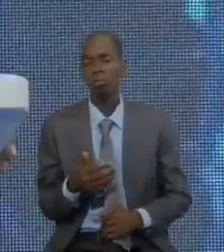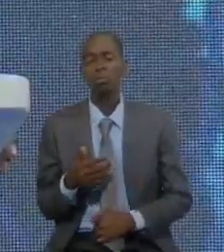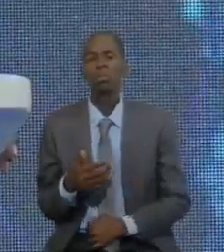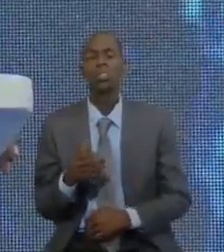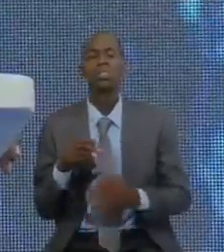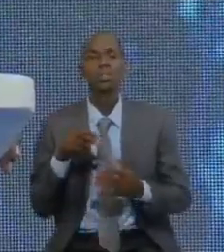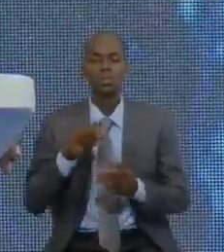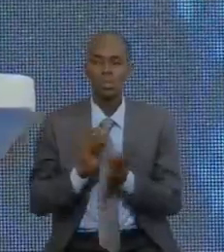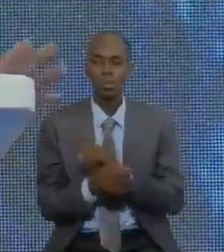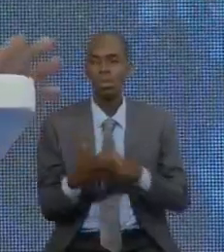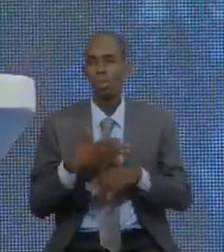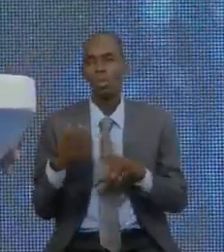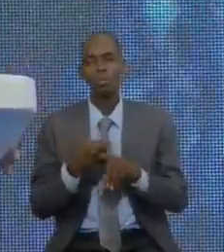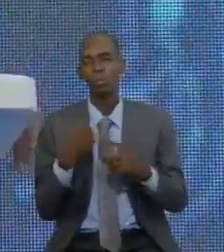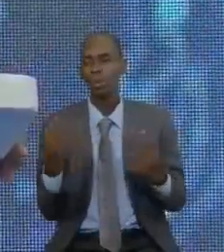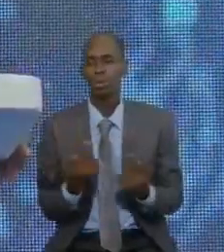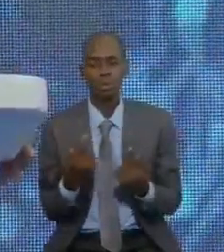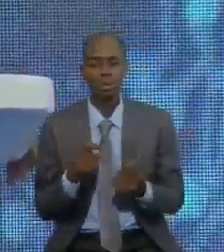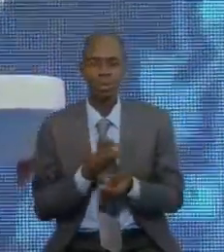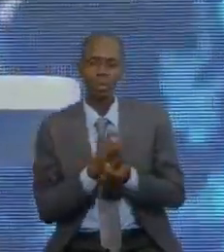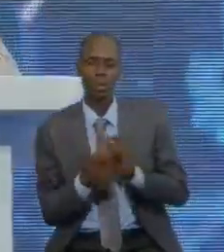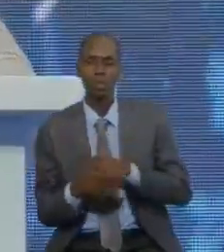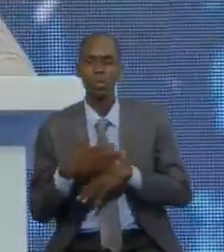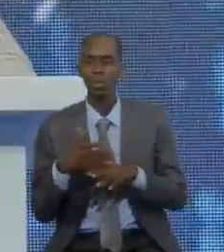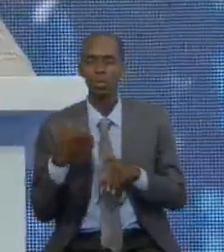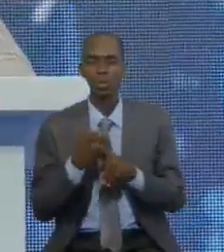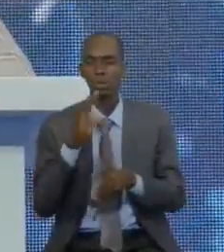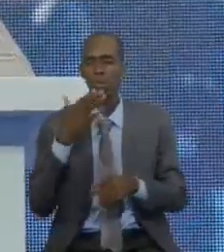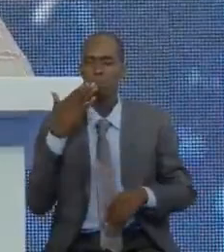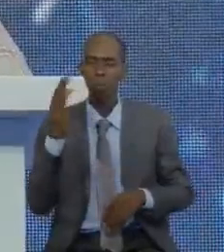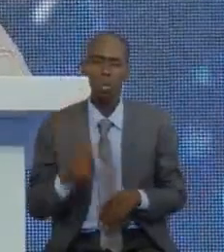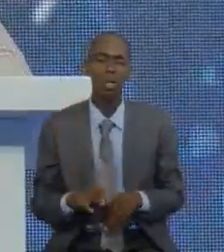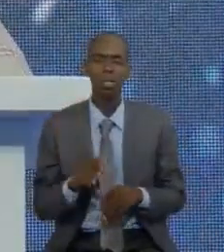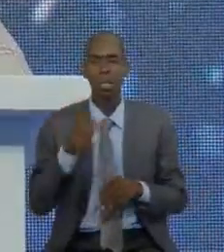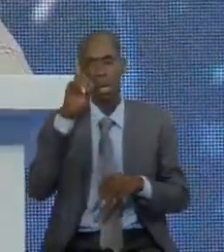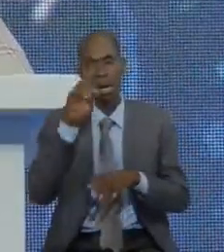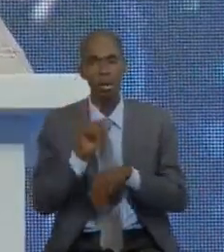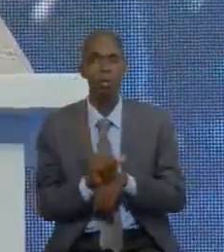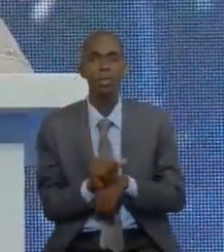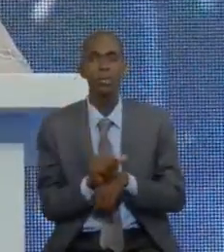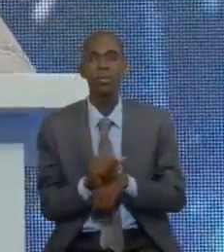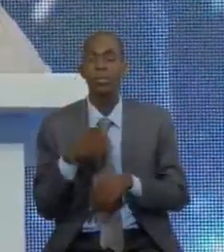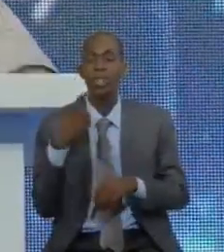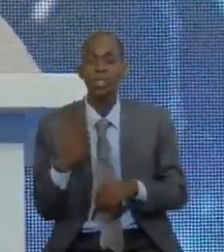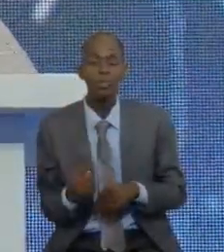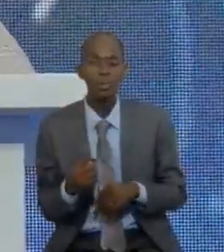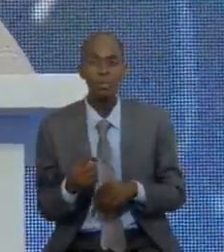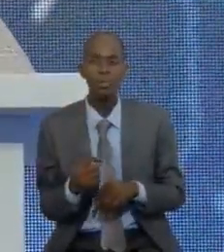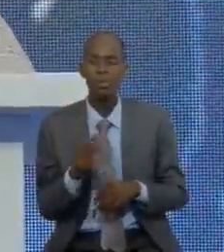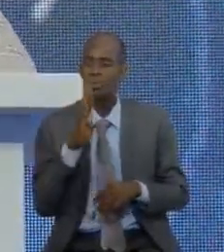sin. Turn away from your bad habit. Be sorry for what you've